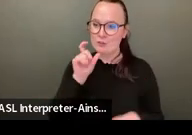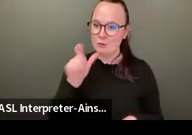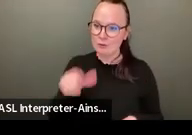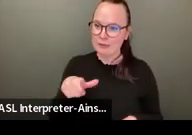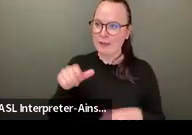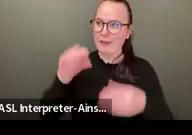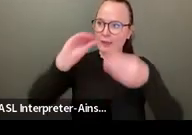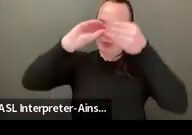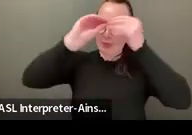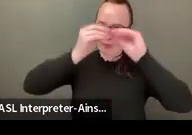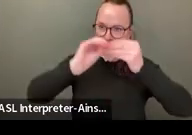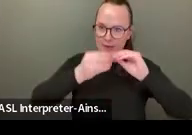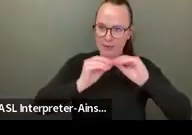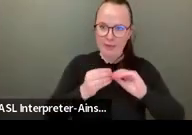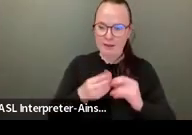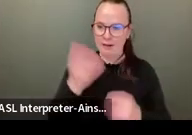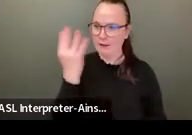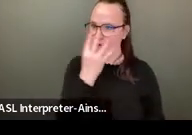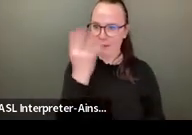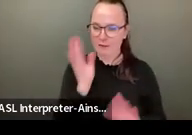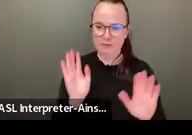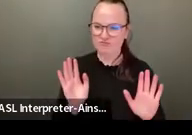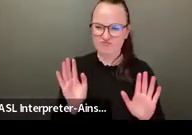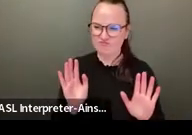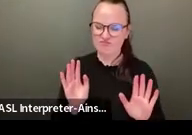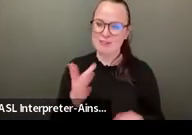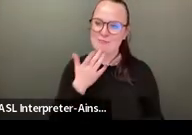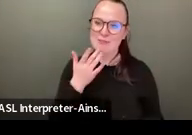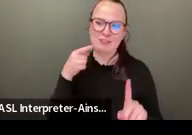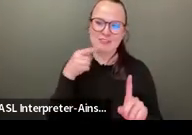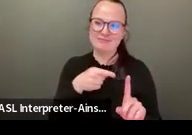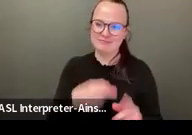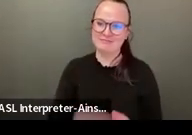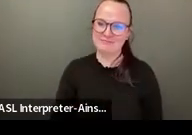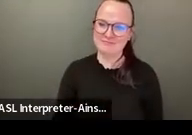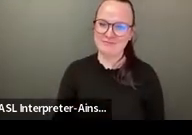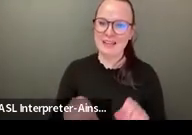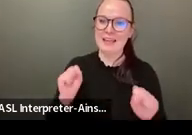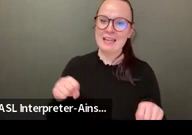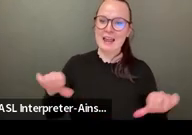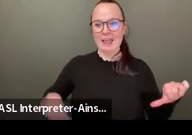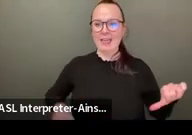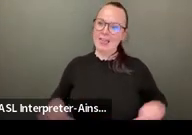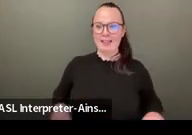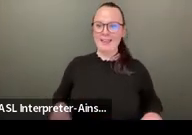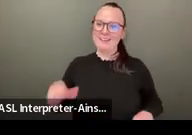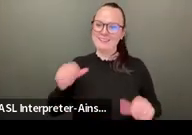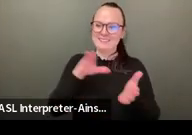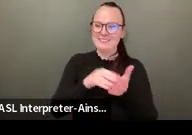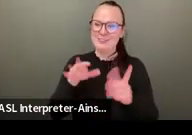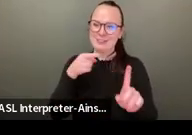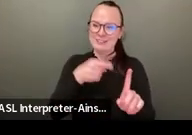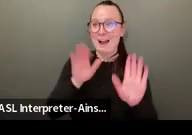data as you do in the other sections of the IEP. So you can really kind of gloat about what your student's doing well